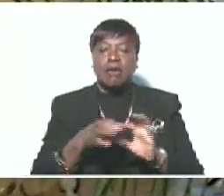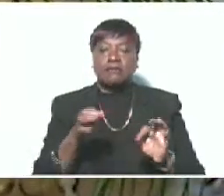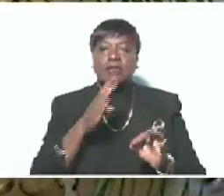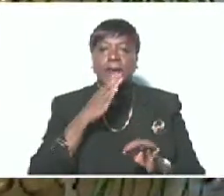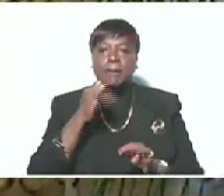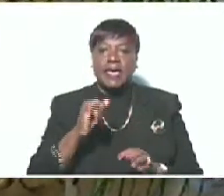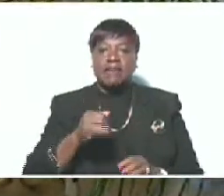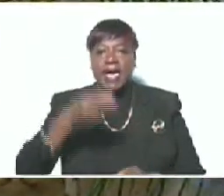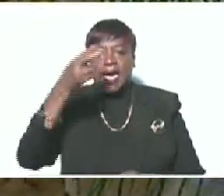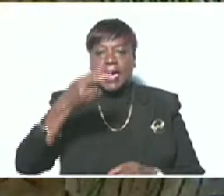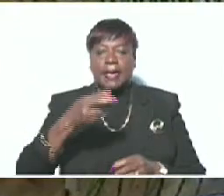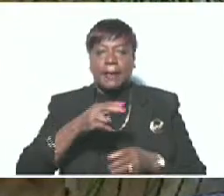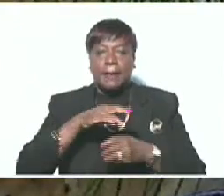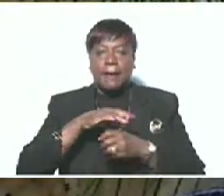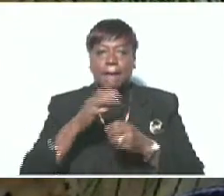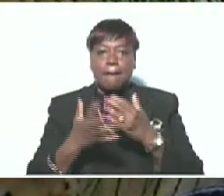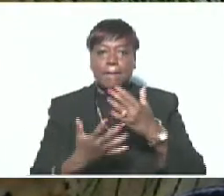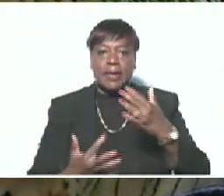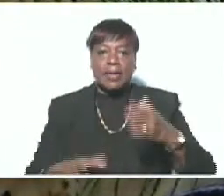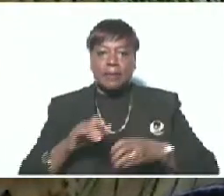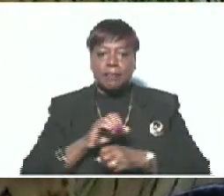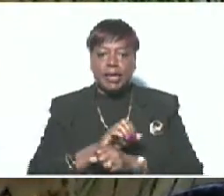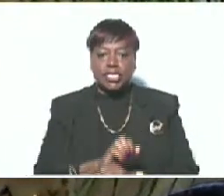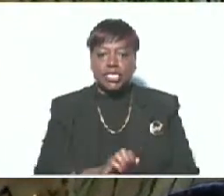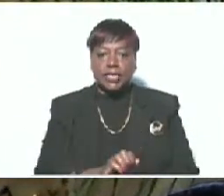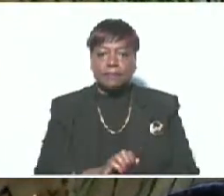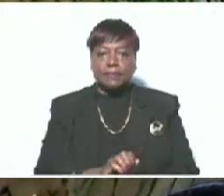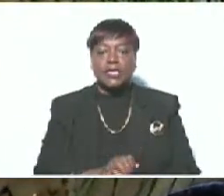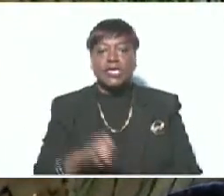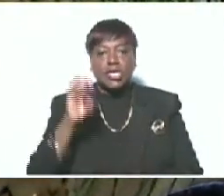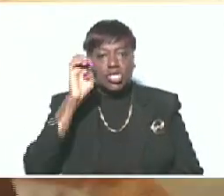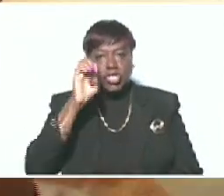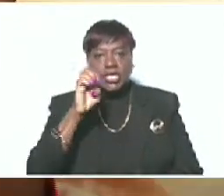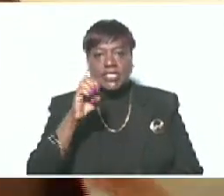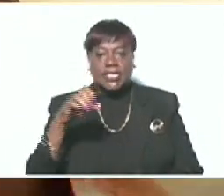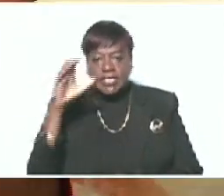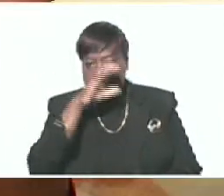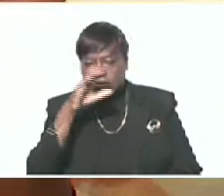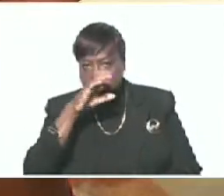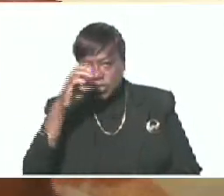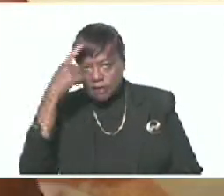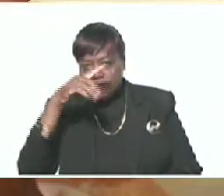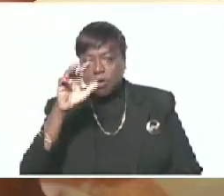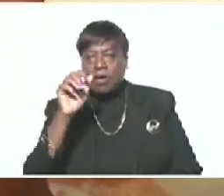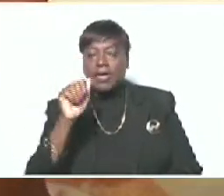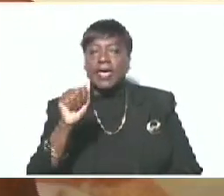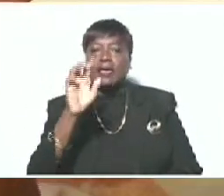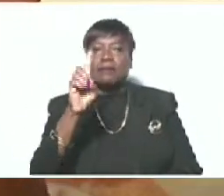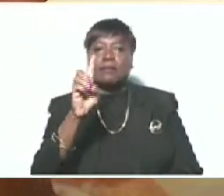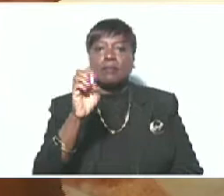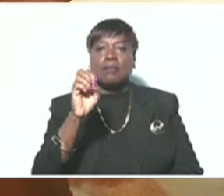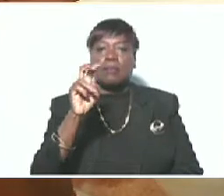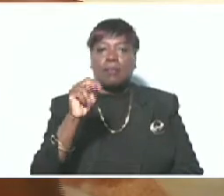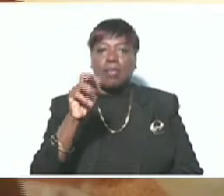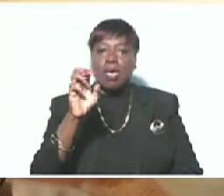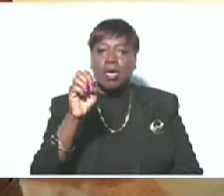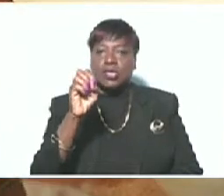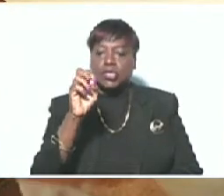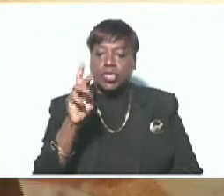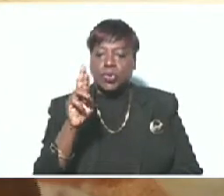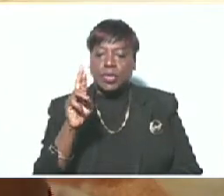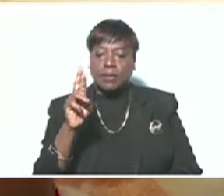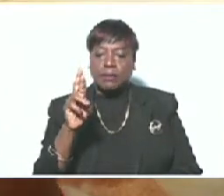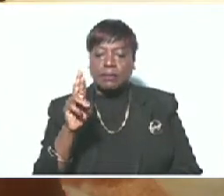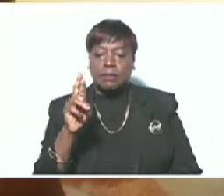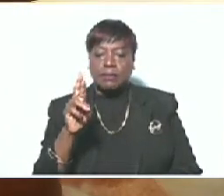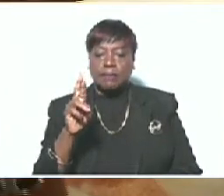of kidney failure, Sharon says she next began the search for a donor. The majority of my relatives, particularly my sisters and